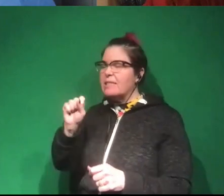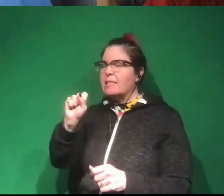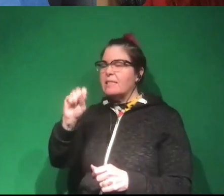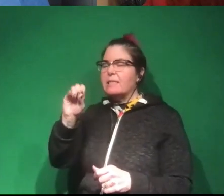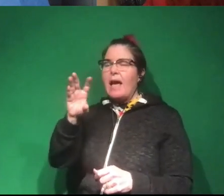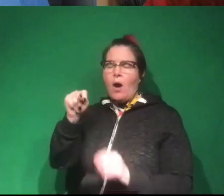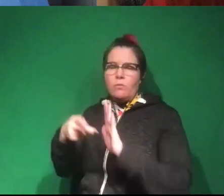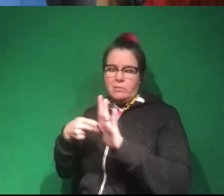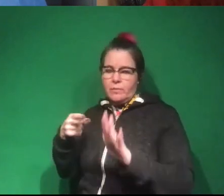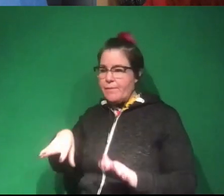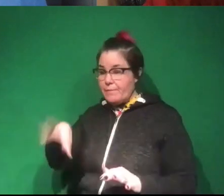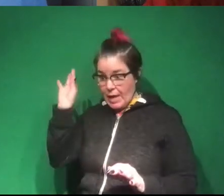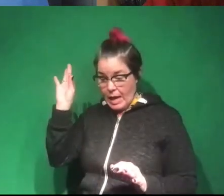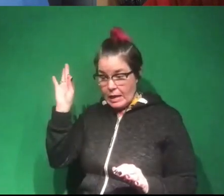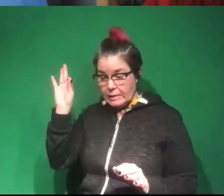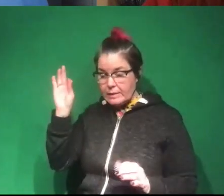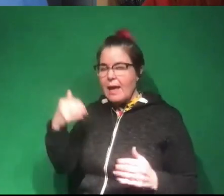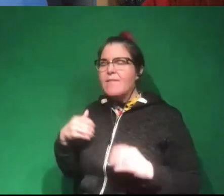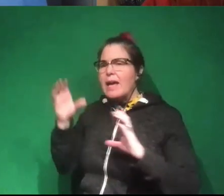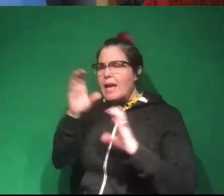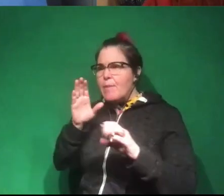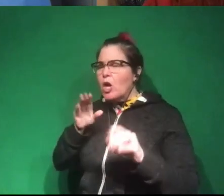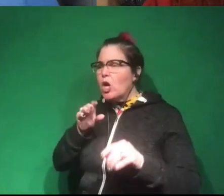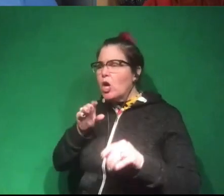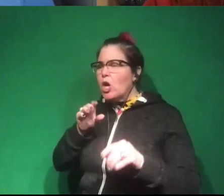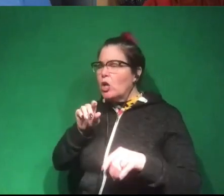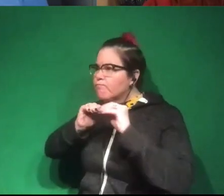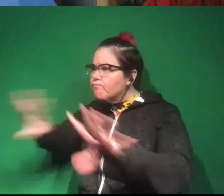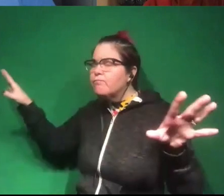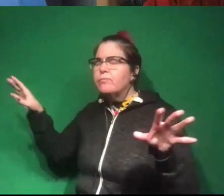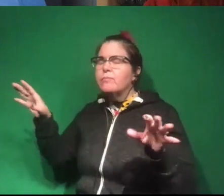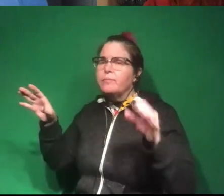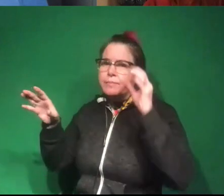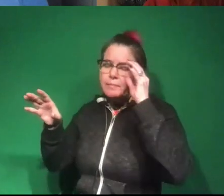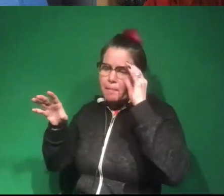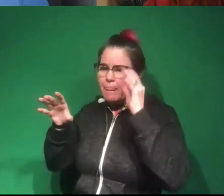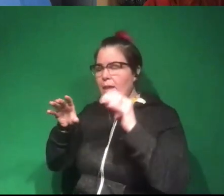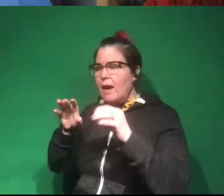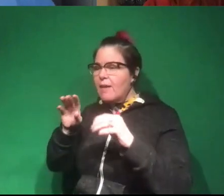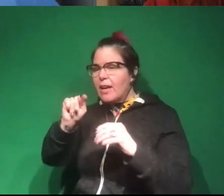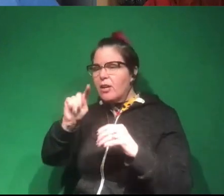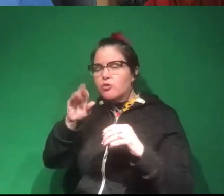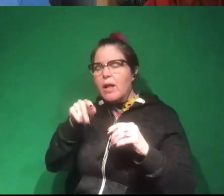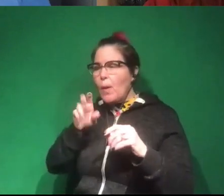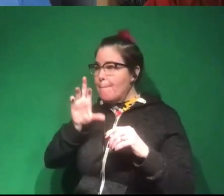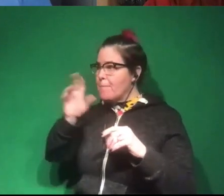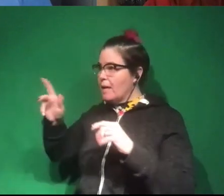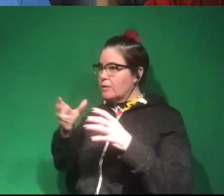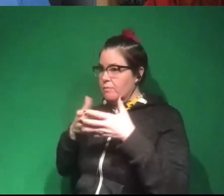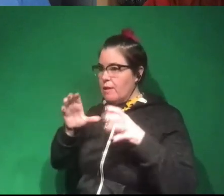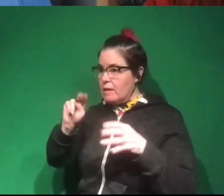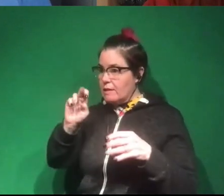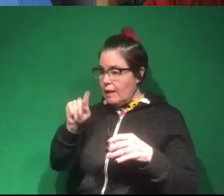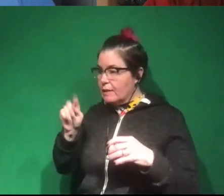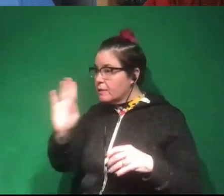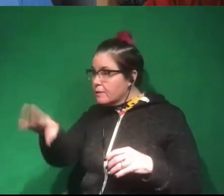it, it will have this chemical signal that they lay in a trail to signal, as they go back to their nest to say, hey,